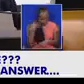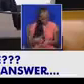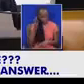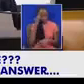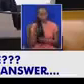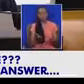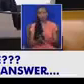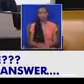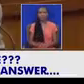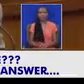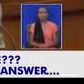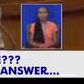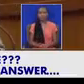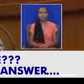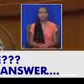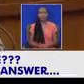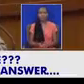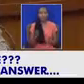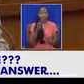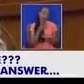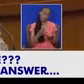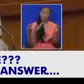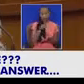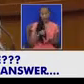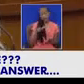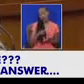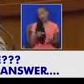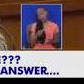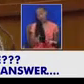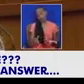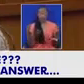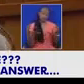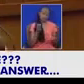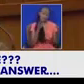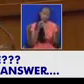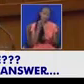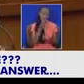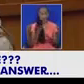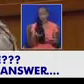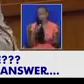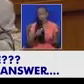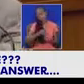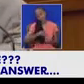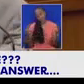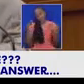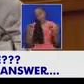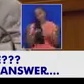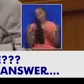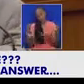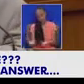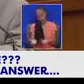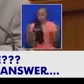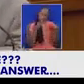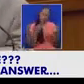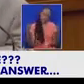If you are going to give this land, said something, you are going to give the land to our people. Now please